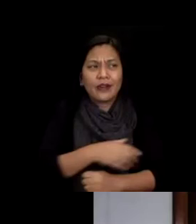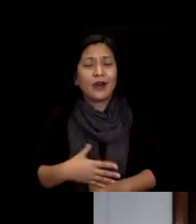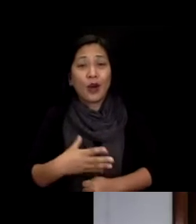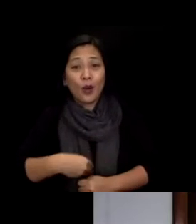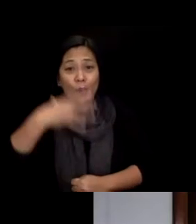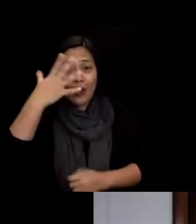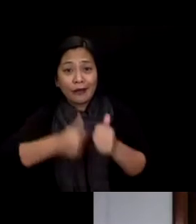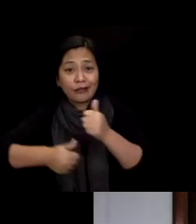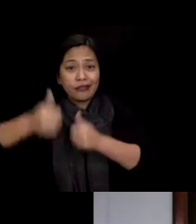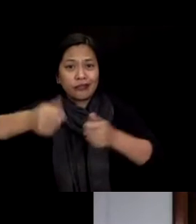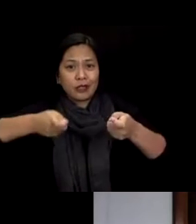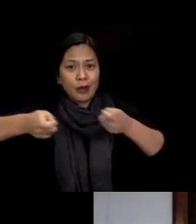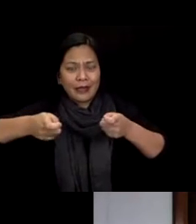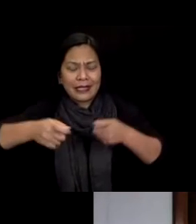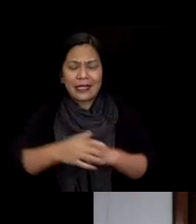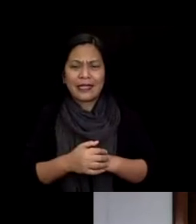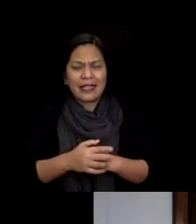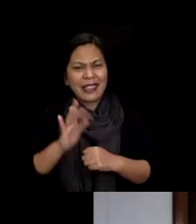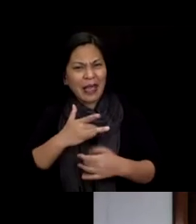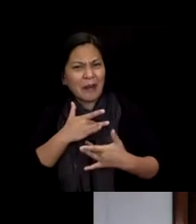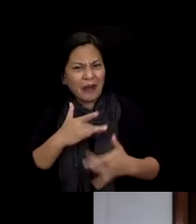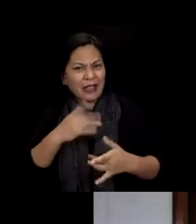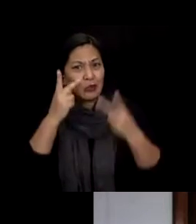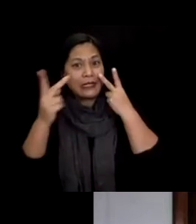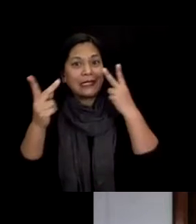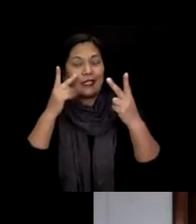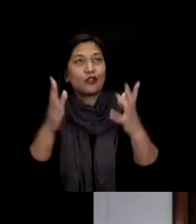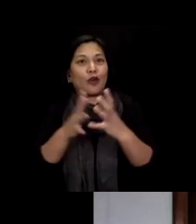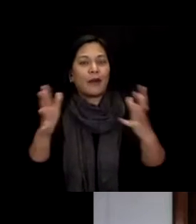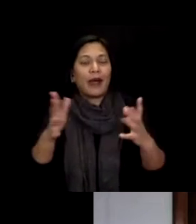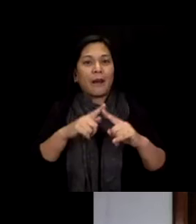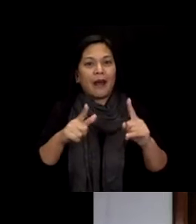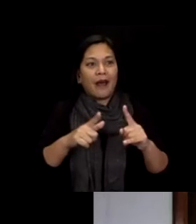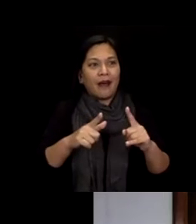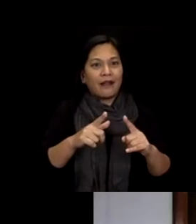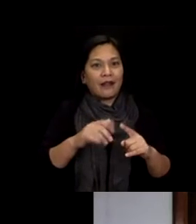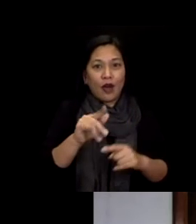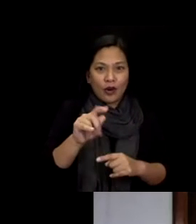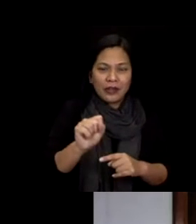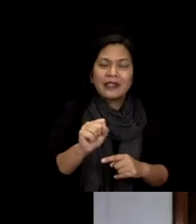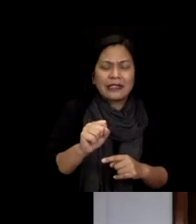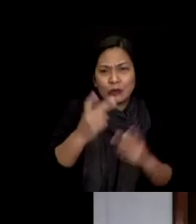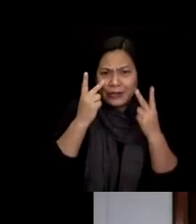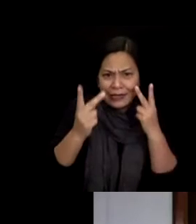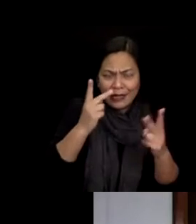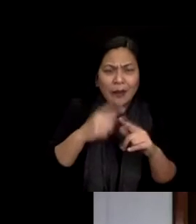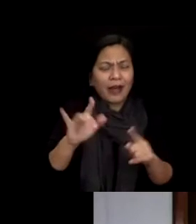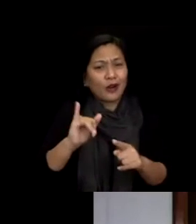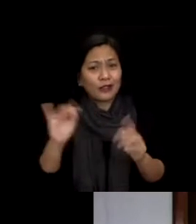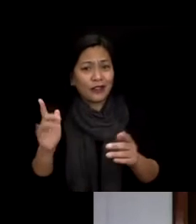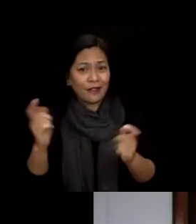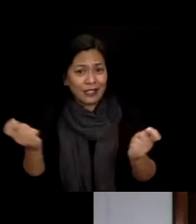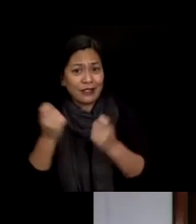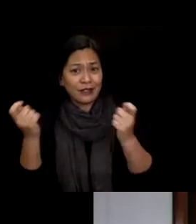very rampant in the arts in general, I would argue, but I think it's definitely in festivals because festivals are part of the arts,